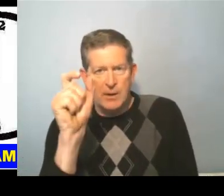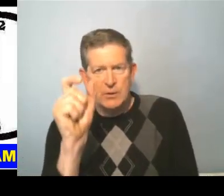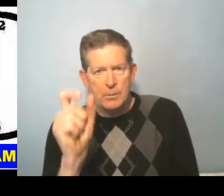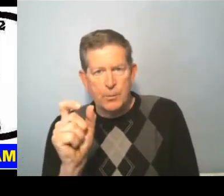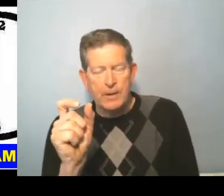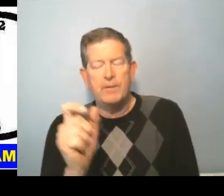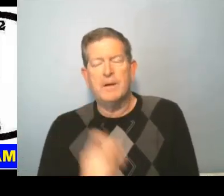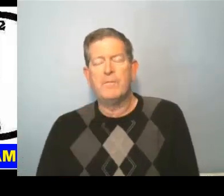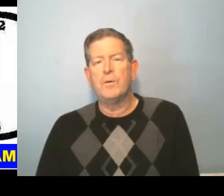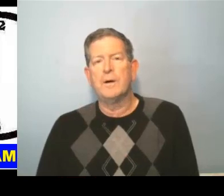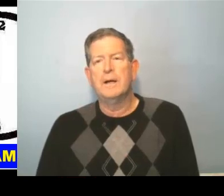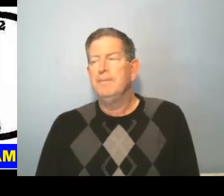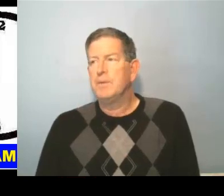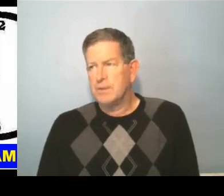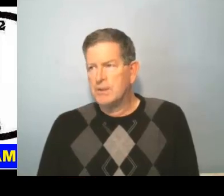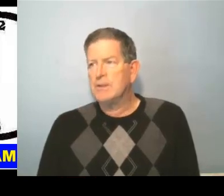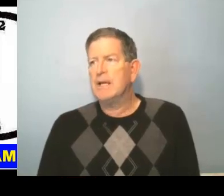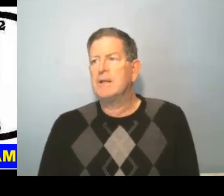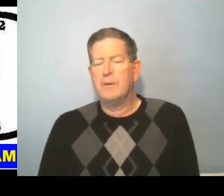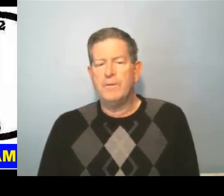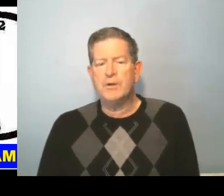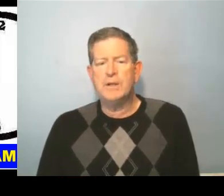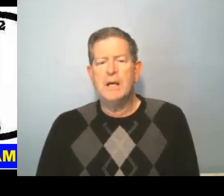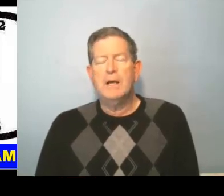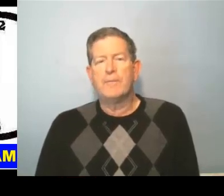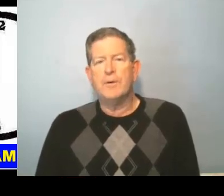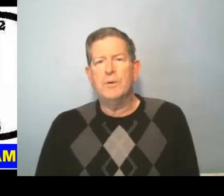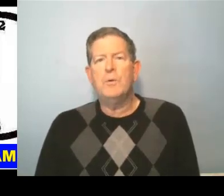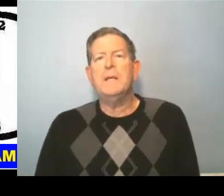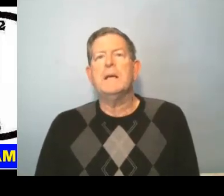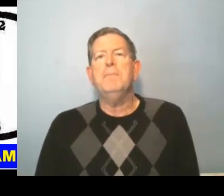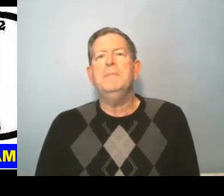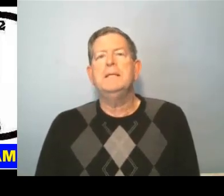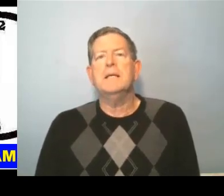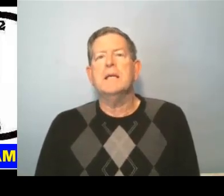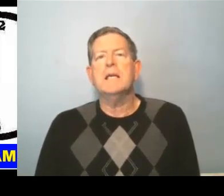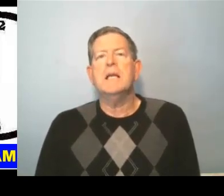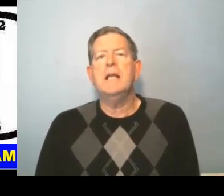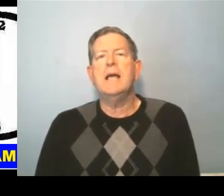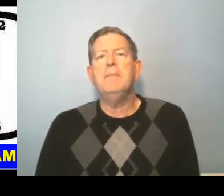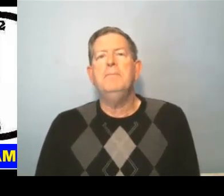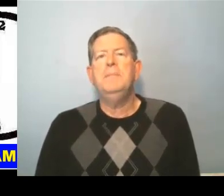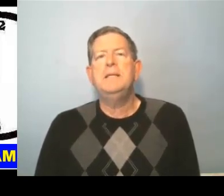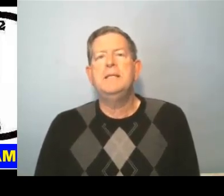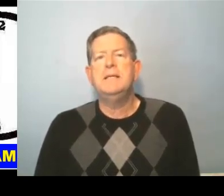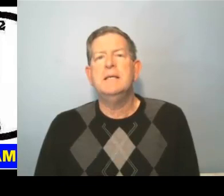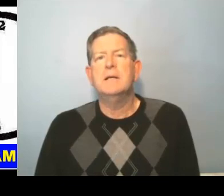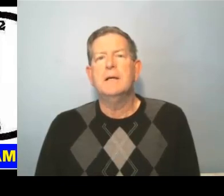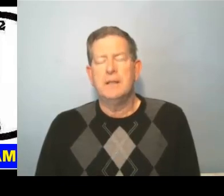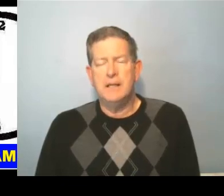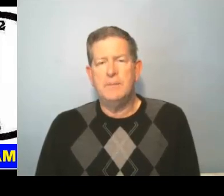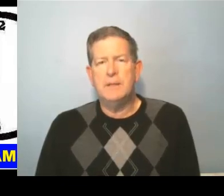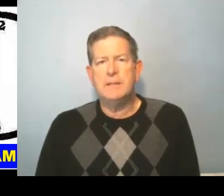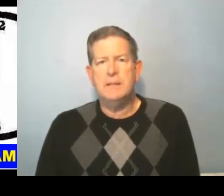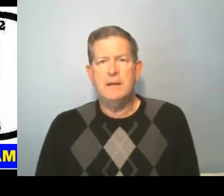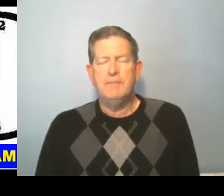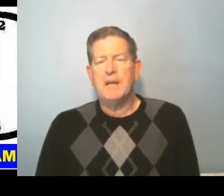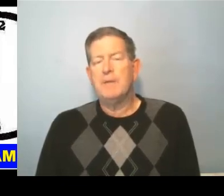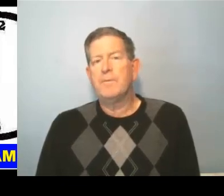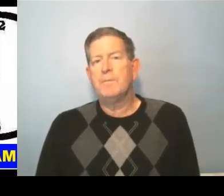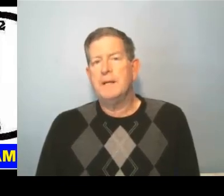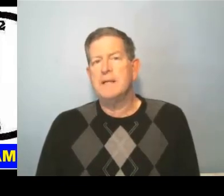because they're also brief and therefore they're succinct, they're efficient. For noon would be midi. Il est midi. Il est